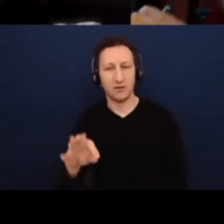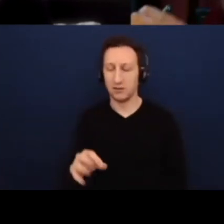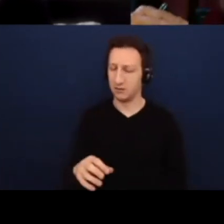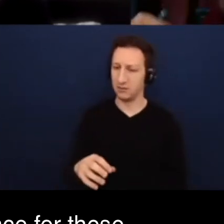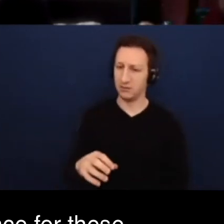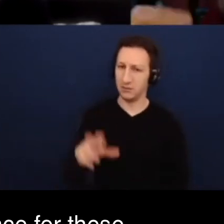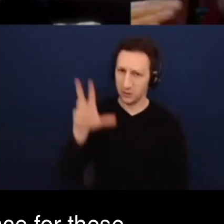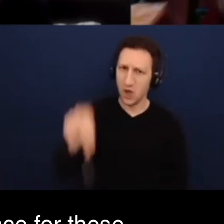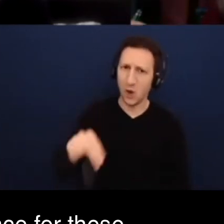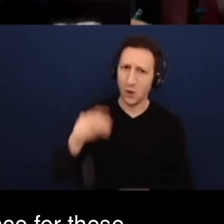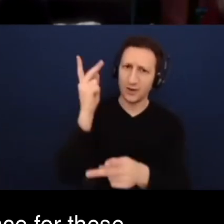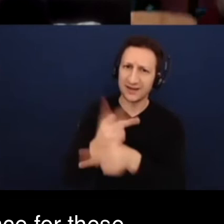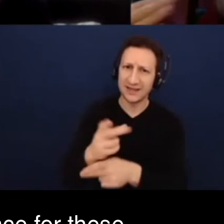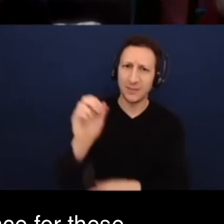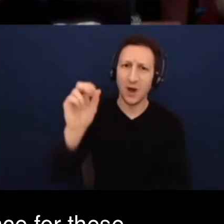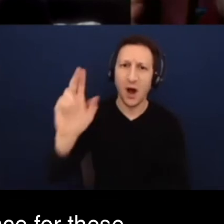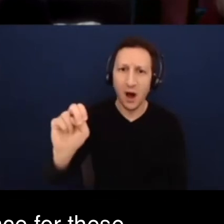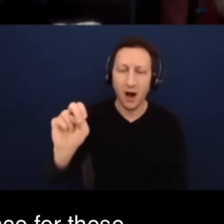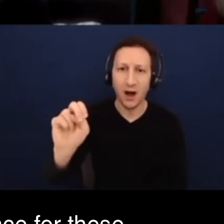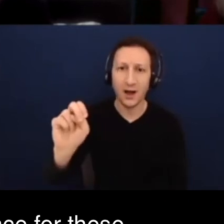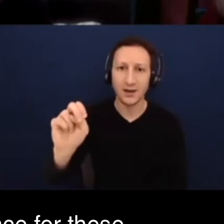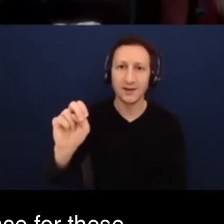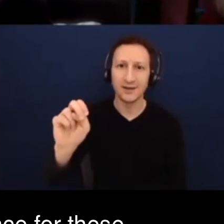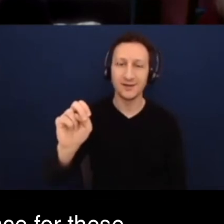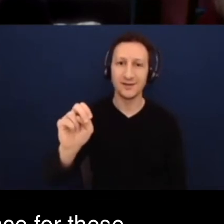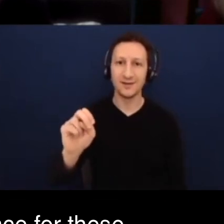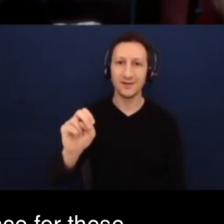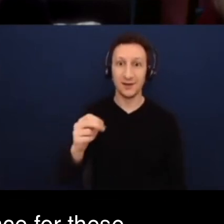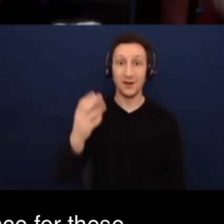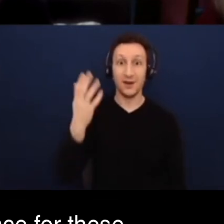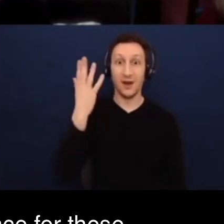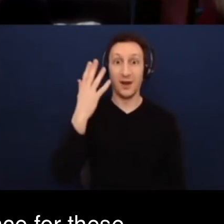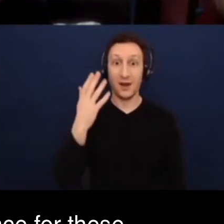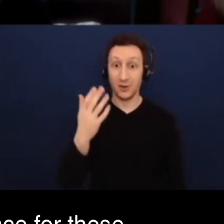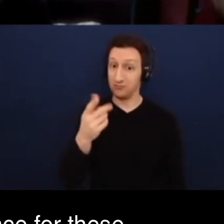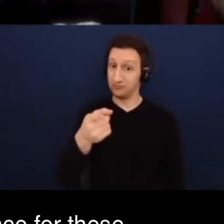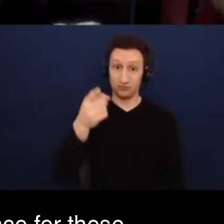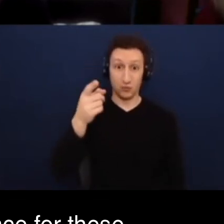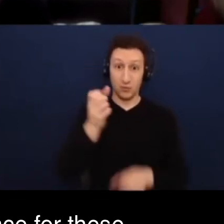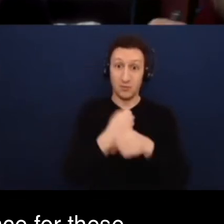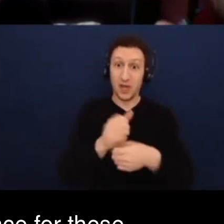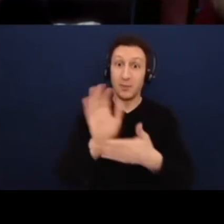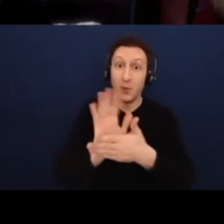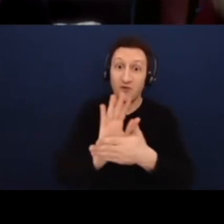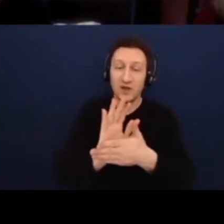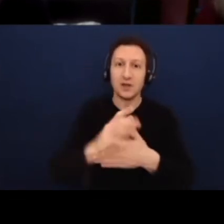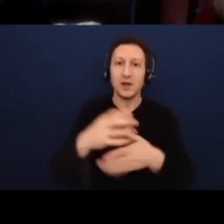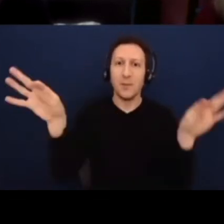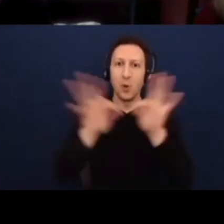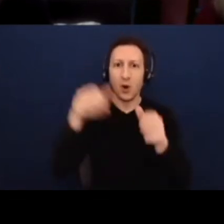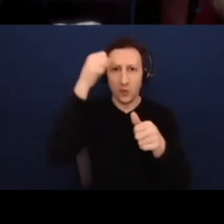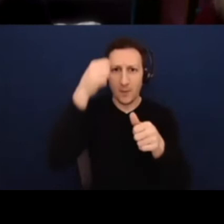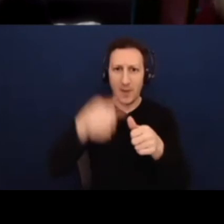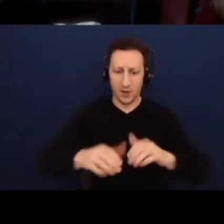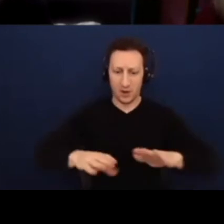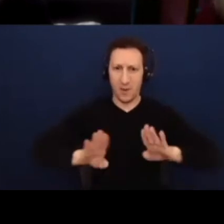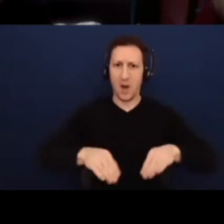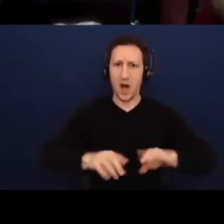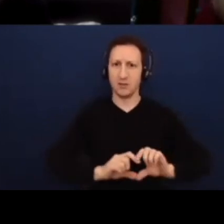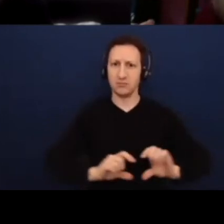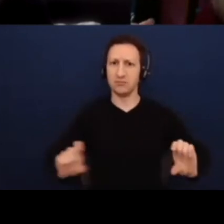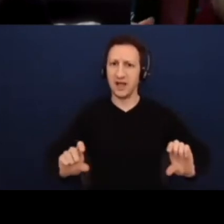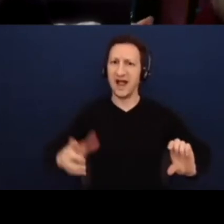the idea of leaving space for these accessible necessities. And they need to see it as a way